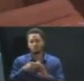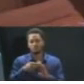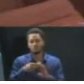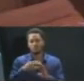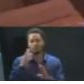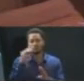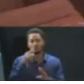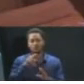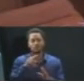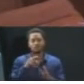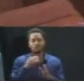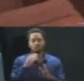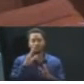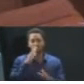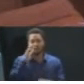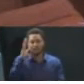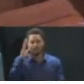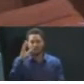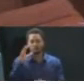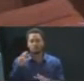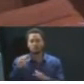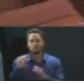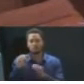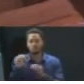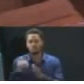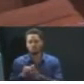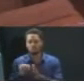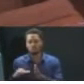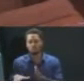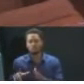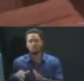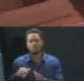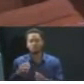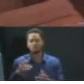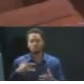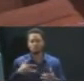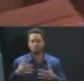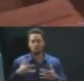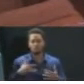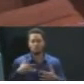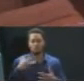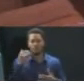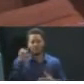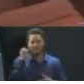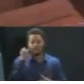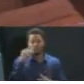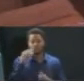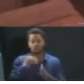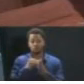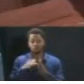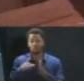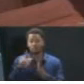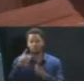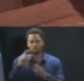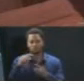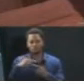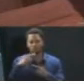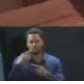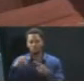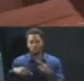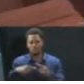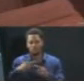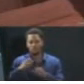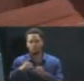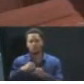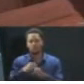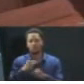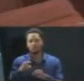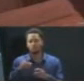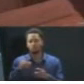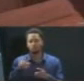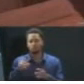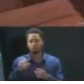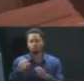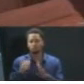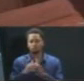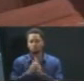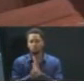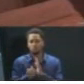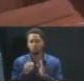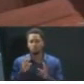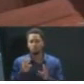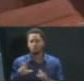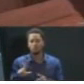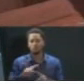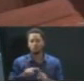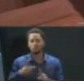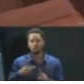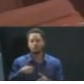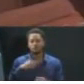are worried about the test even if the student has performed well all year. My oldest did horrible on parts of his 3rd grade TCAP